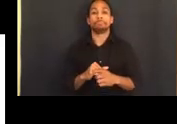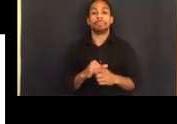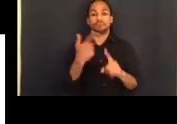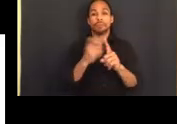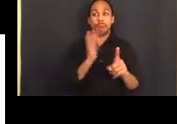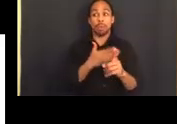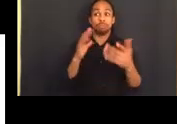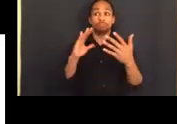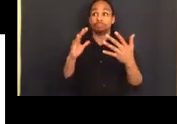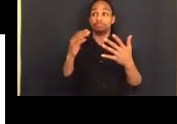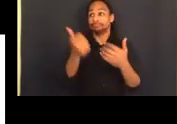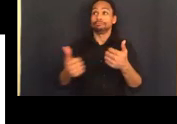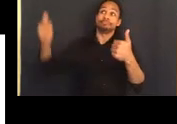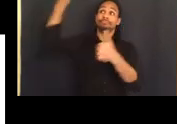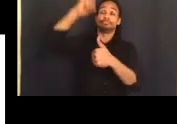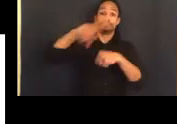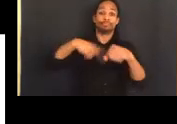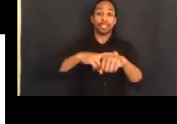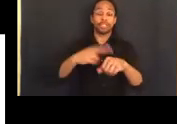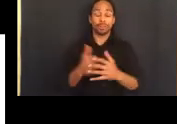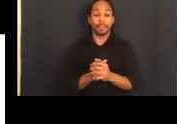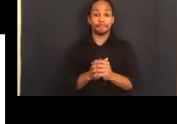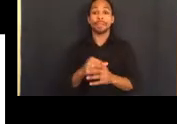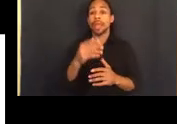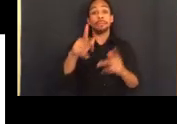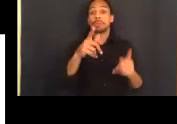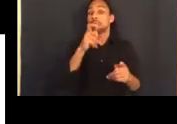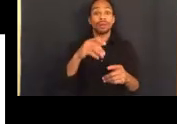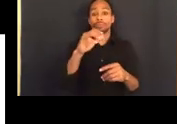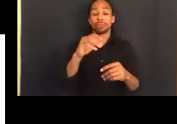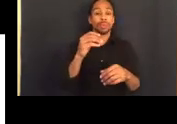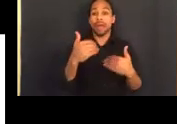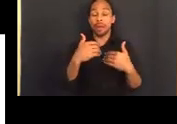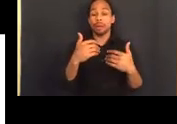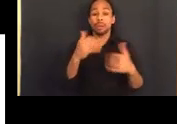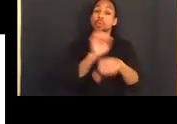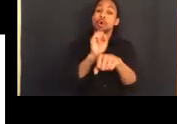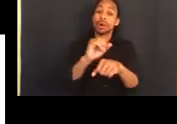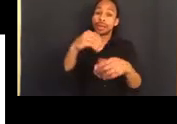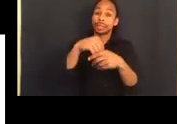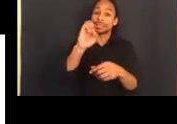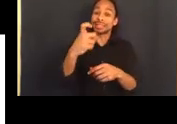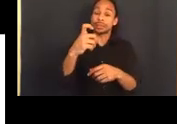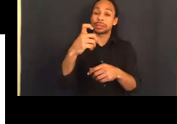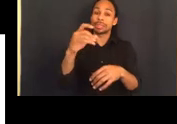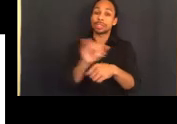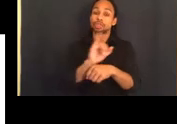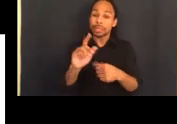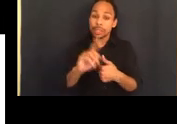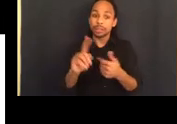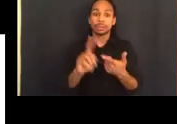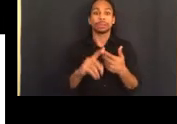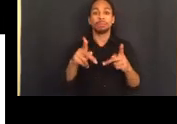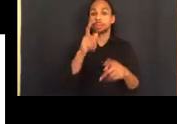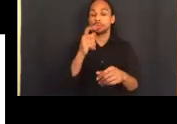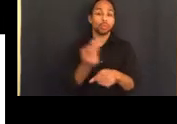in the sex work industry and people who are using drugs every week.